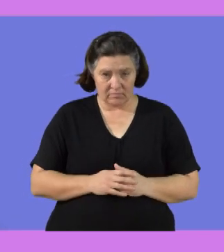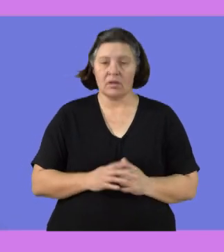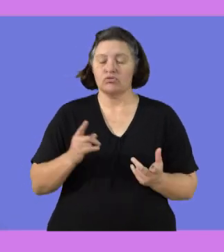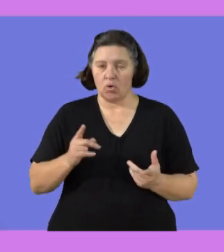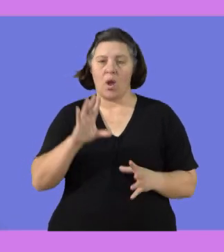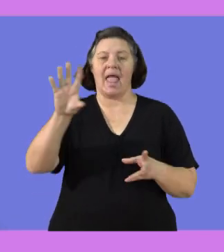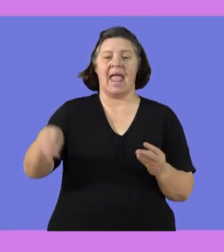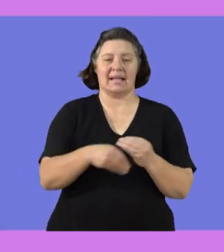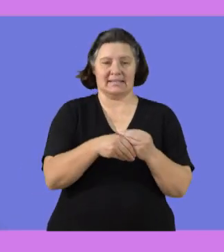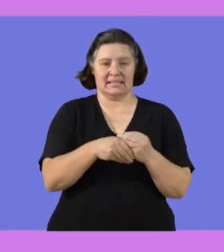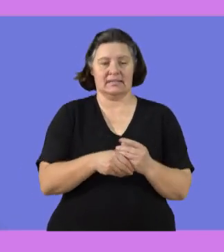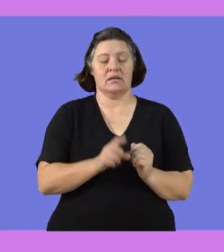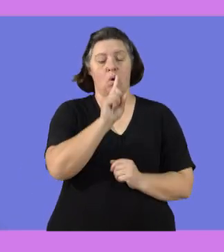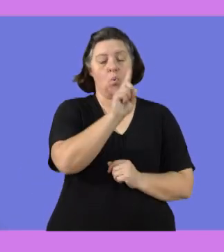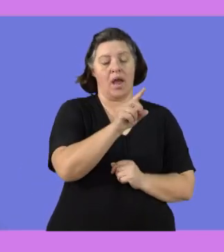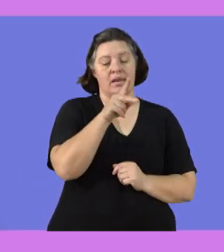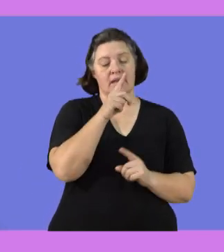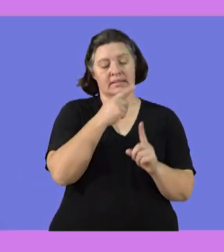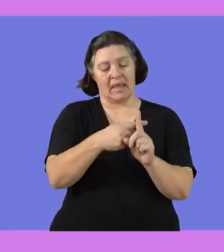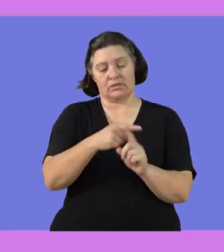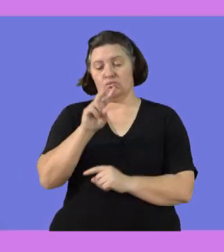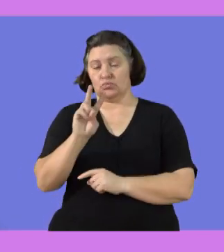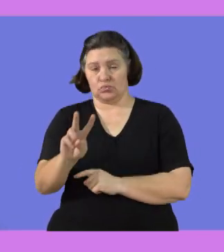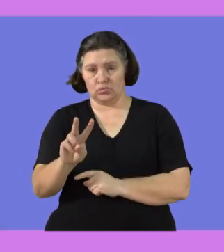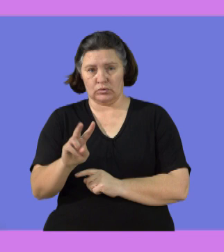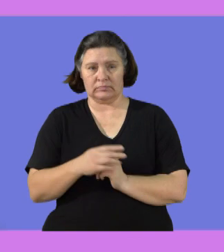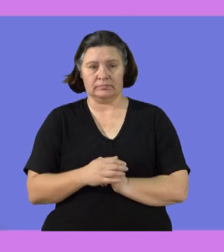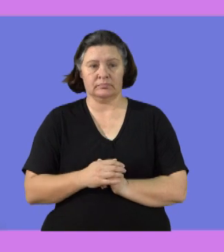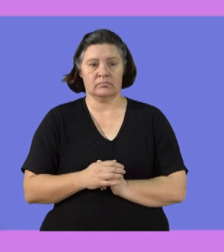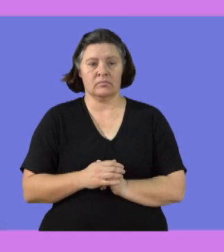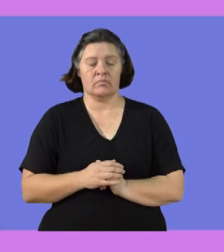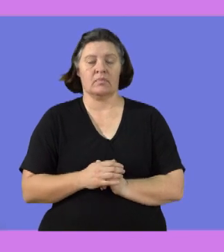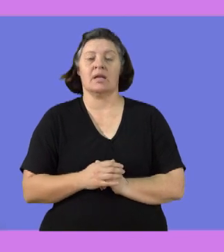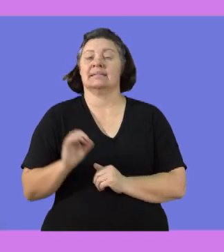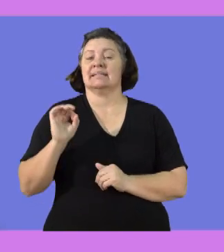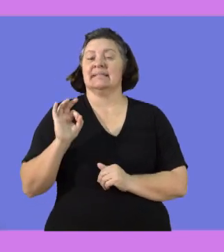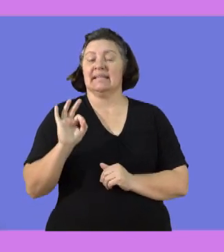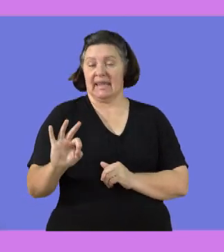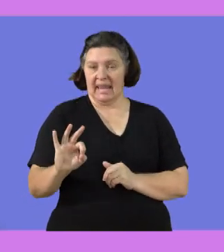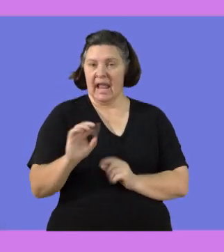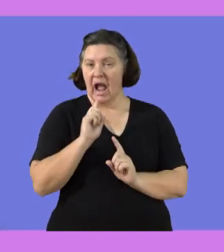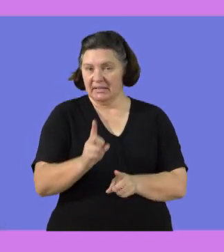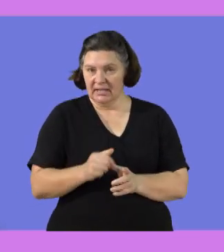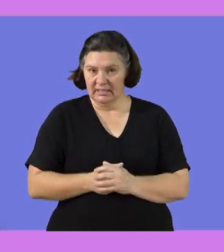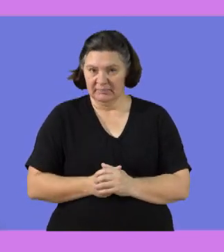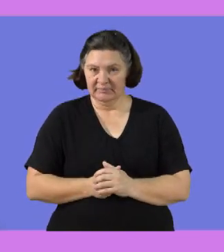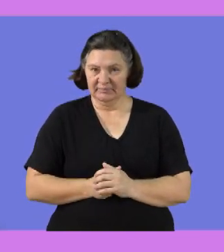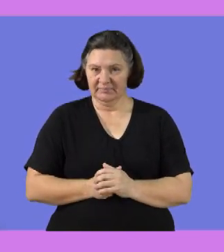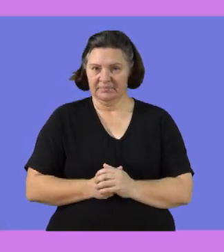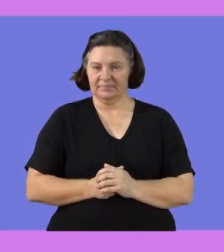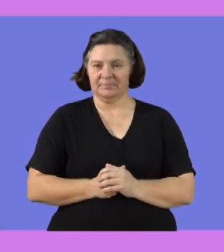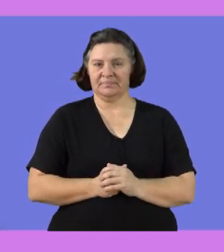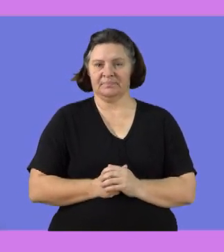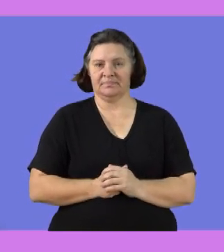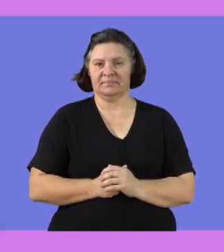by adding? So when we add, we say 1 plus 2 because we want to get the